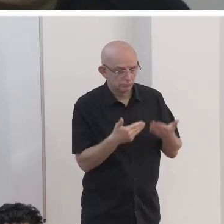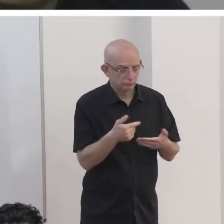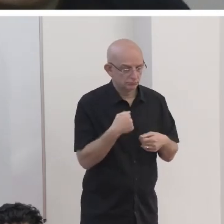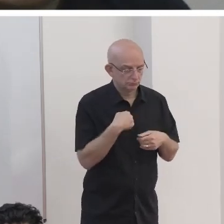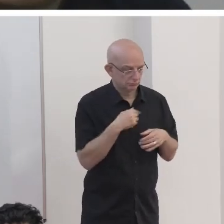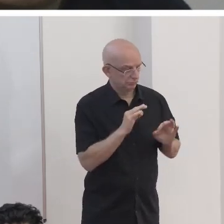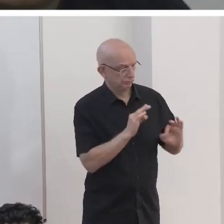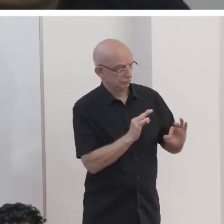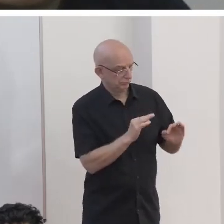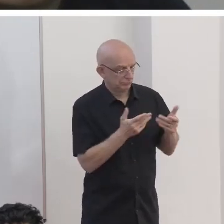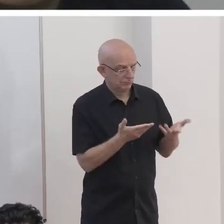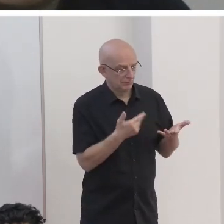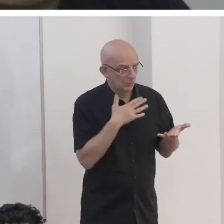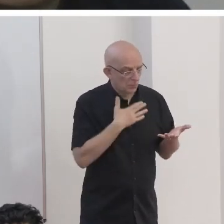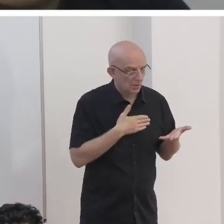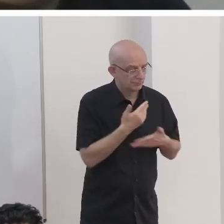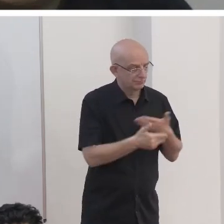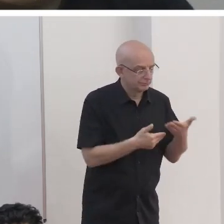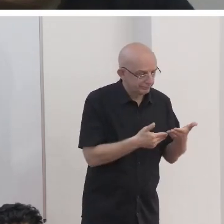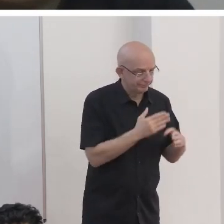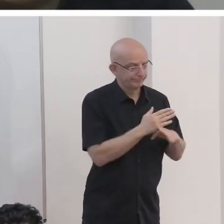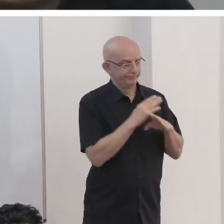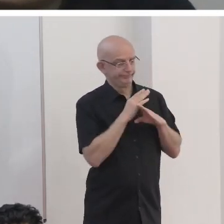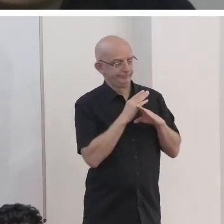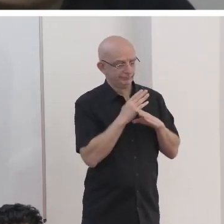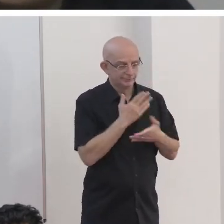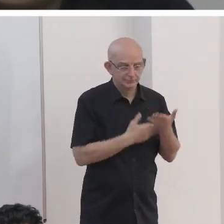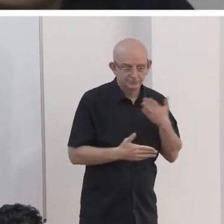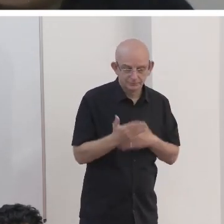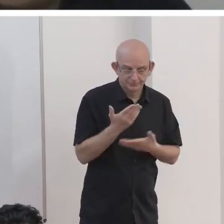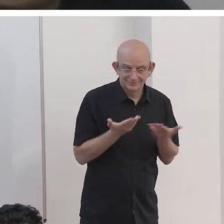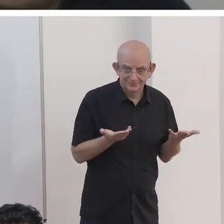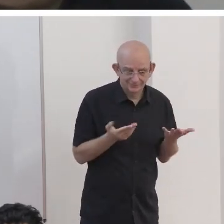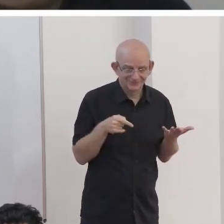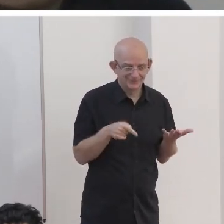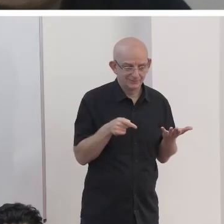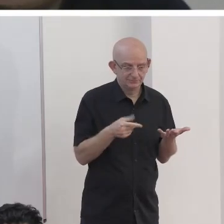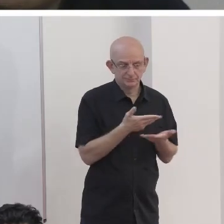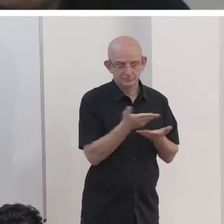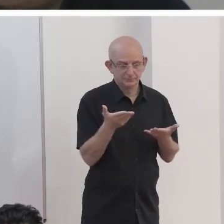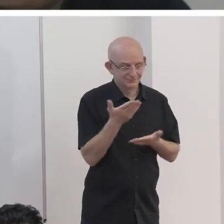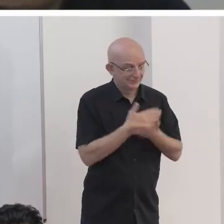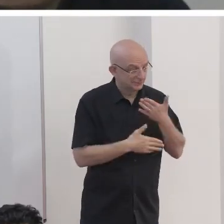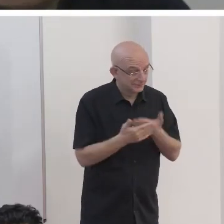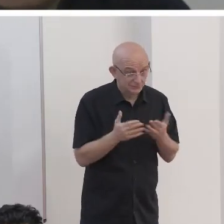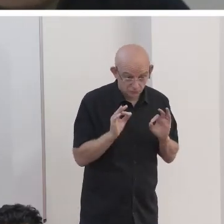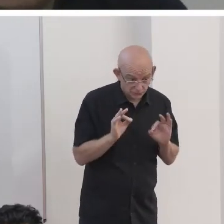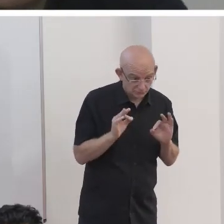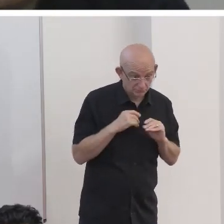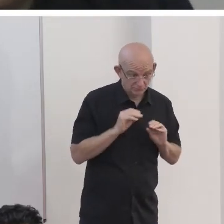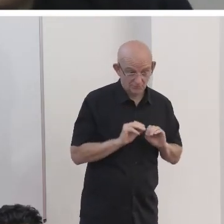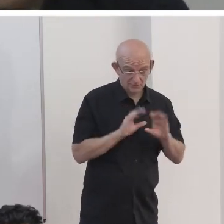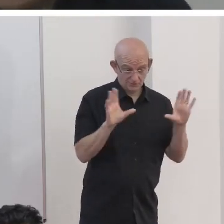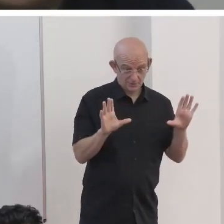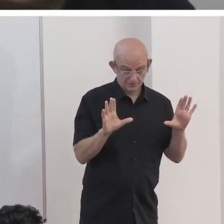a disability, right? Am I clear? Okay. So, like that. Women with disability,